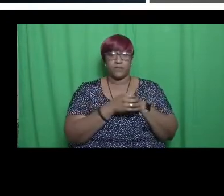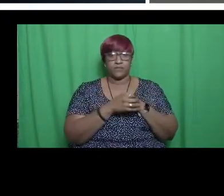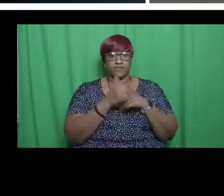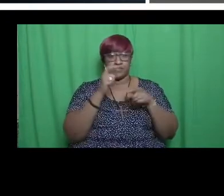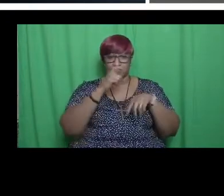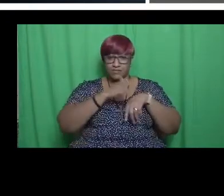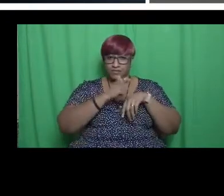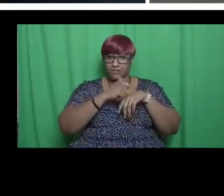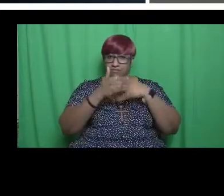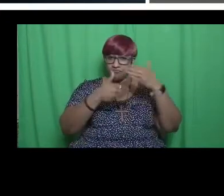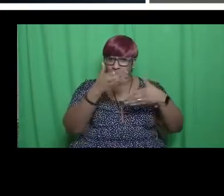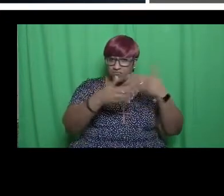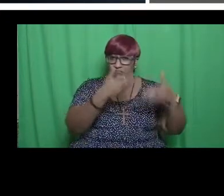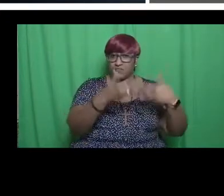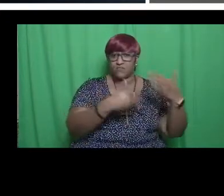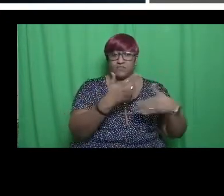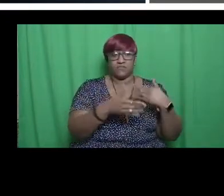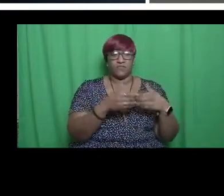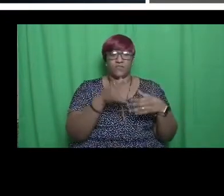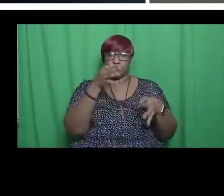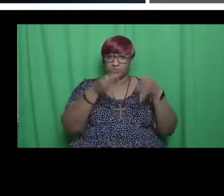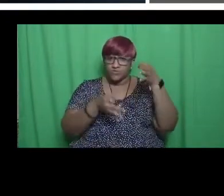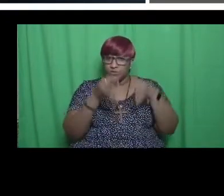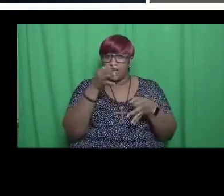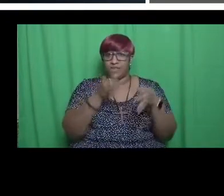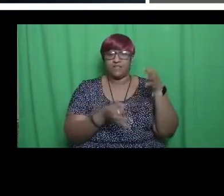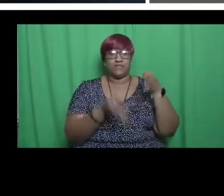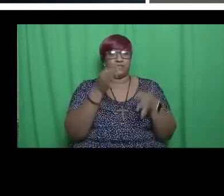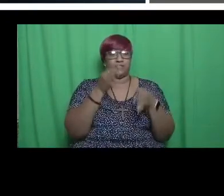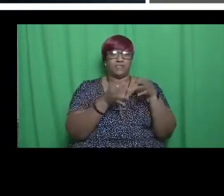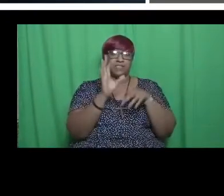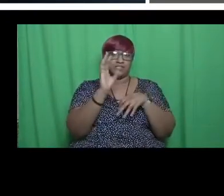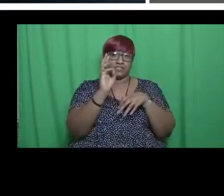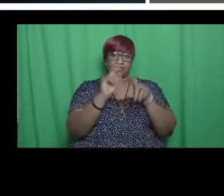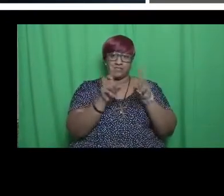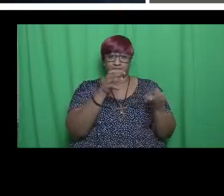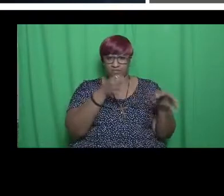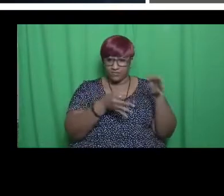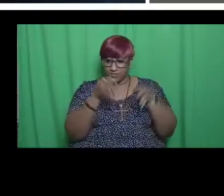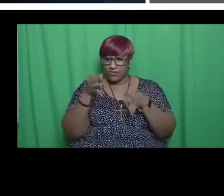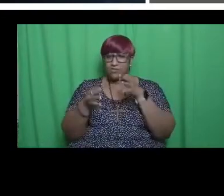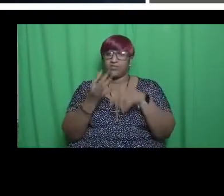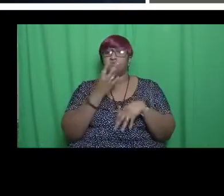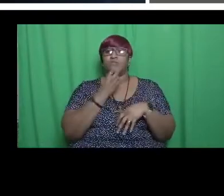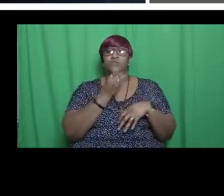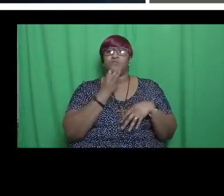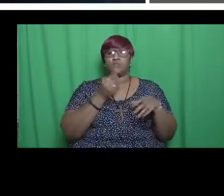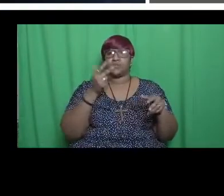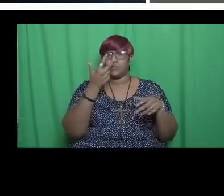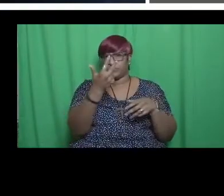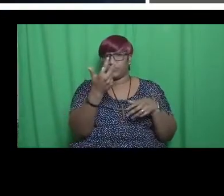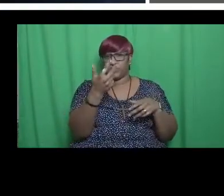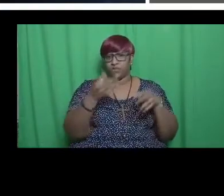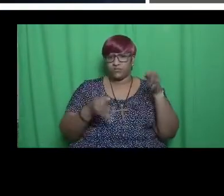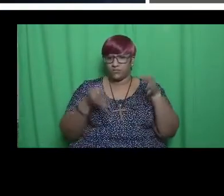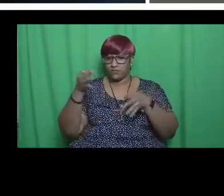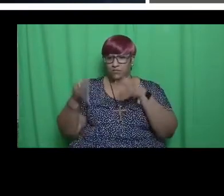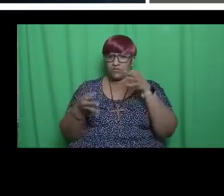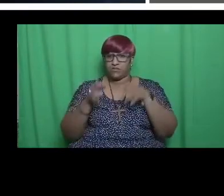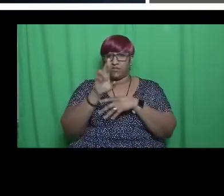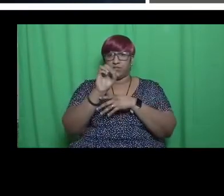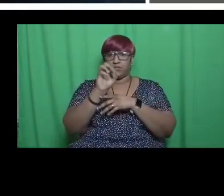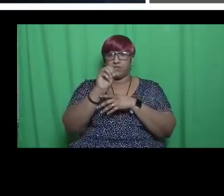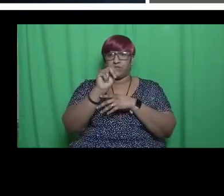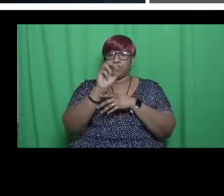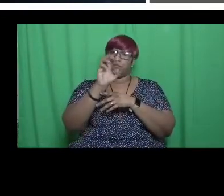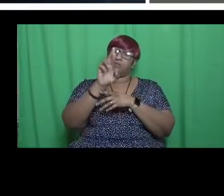time went on and he went through those trials, remember, Jesus went through 6 trials, 3 Jewish trials, 3 Roman trials. He first